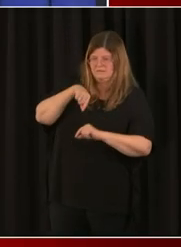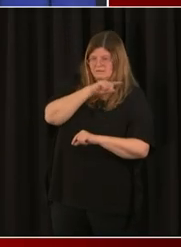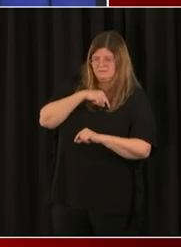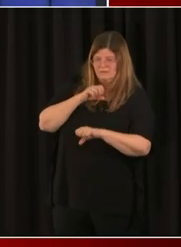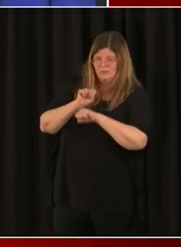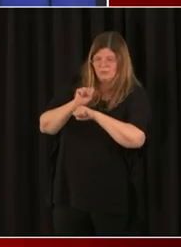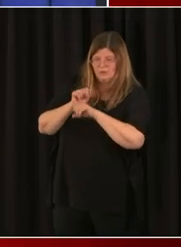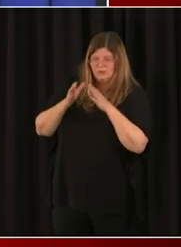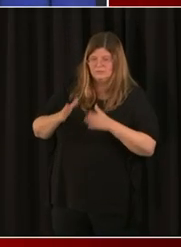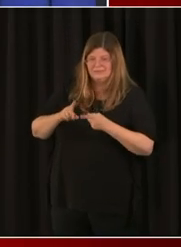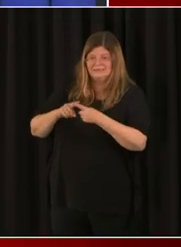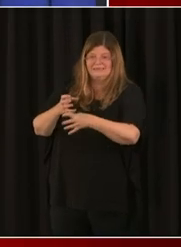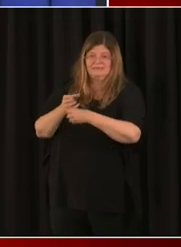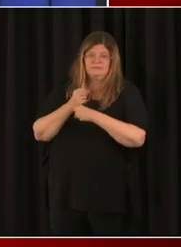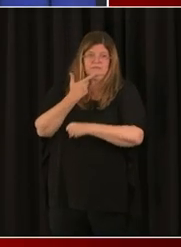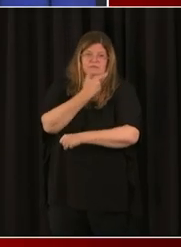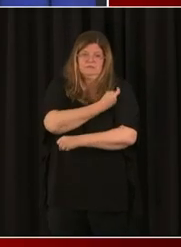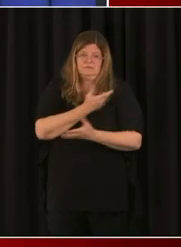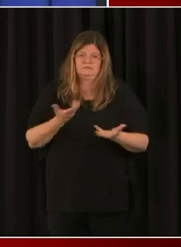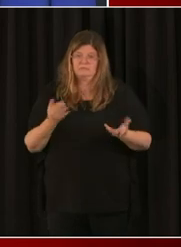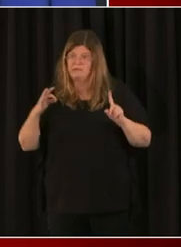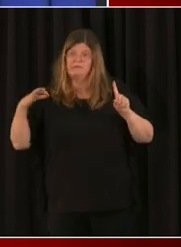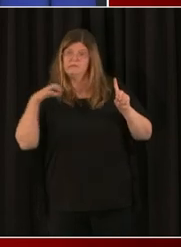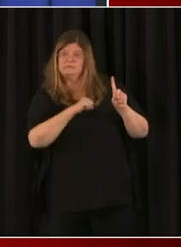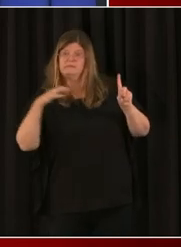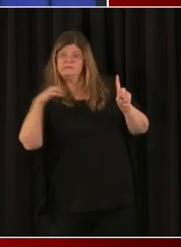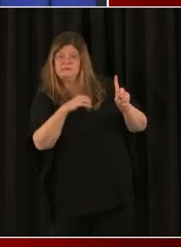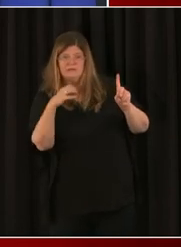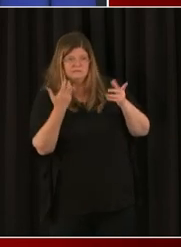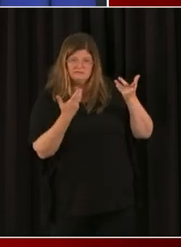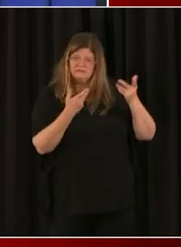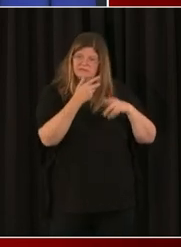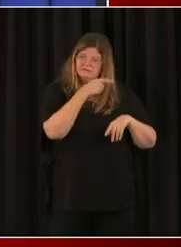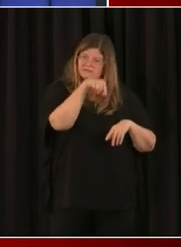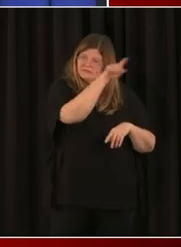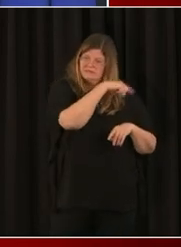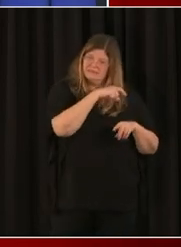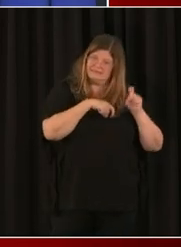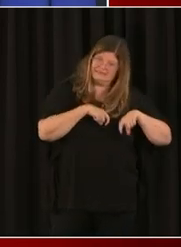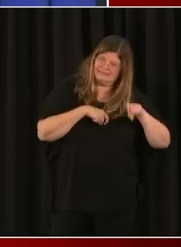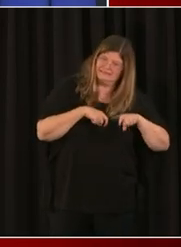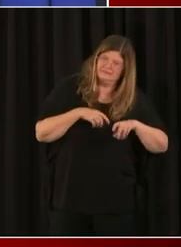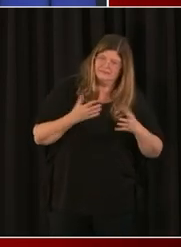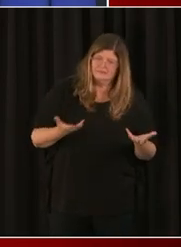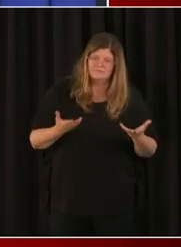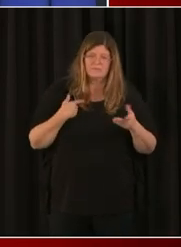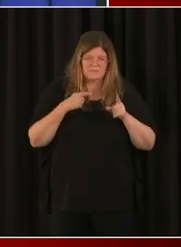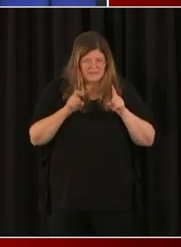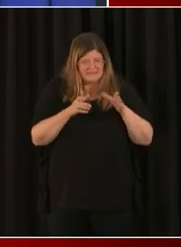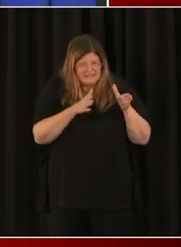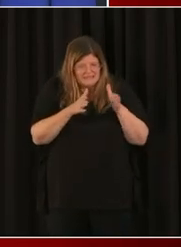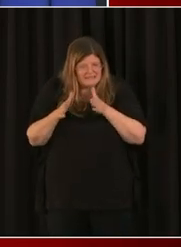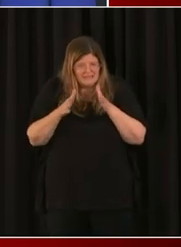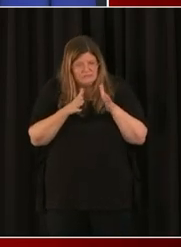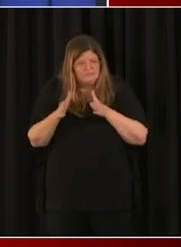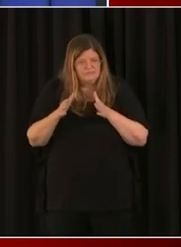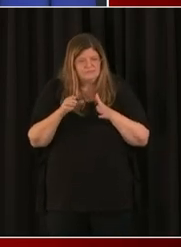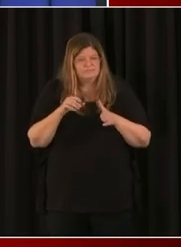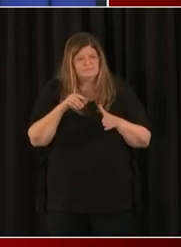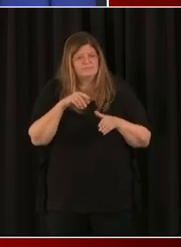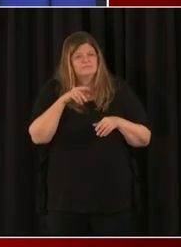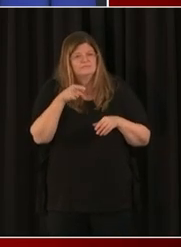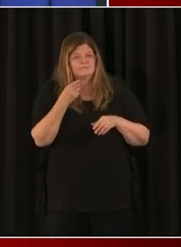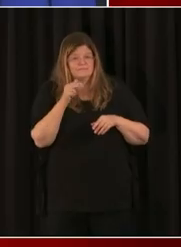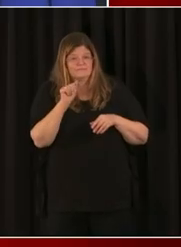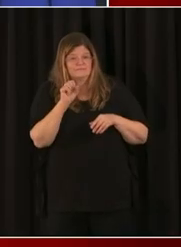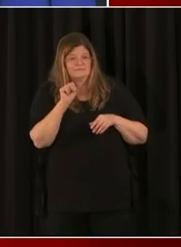phase 1A population from being able to use the system as it is designed. Similarly, when we move to another part of